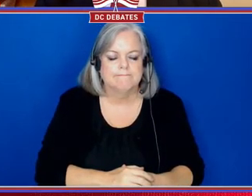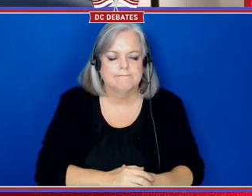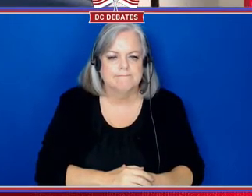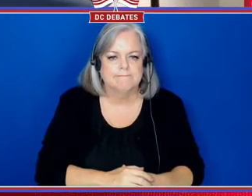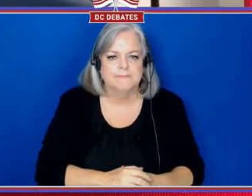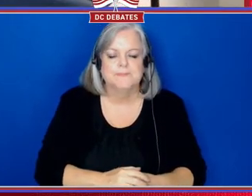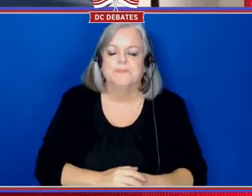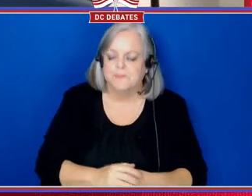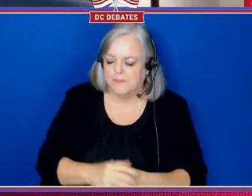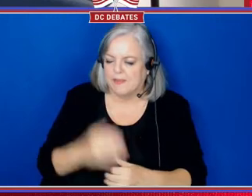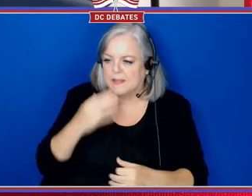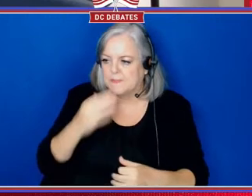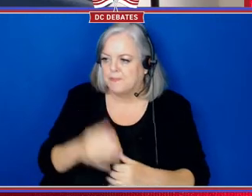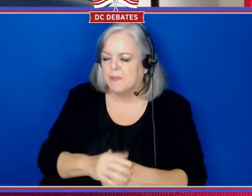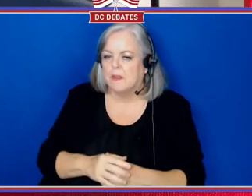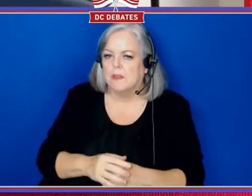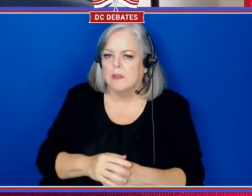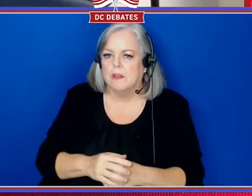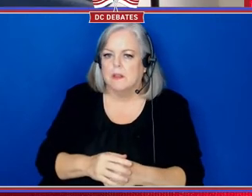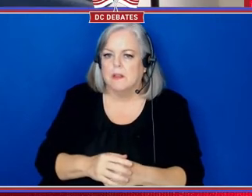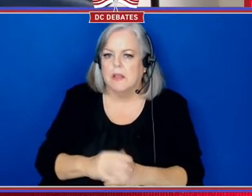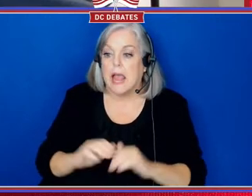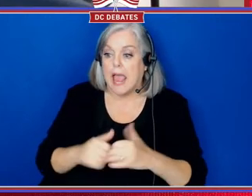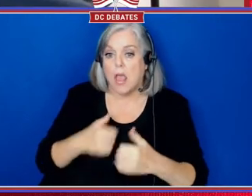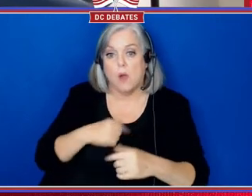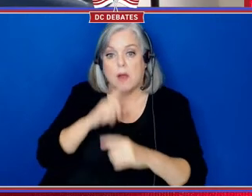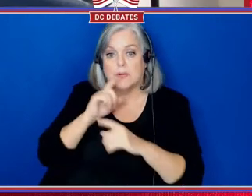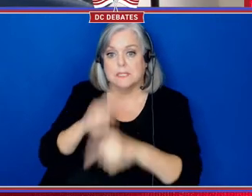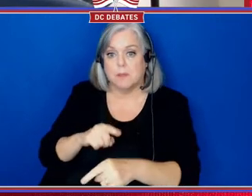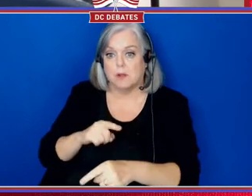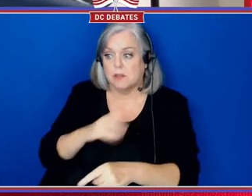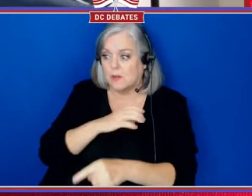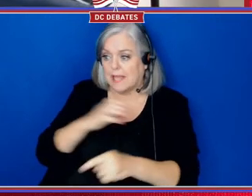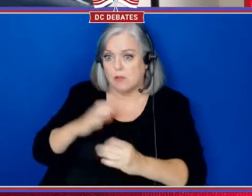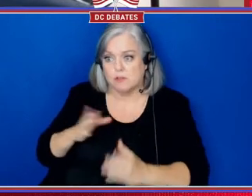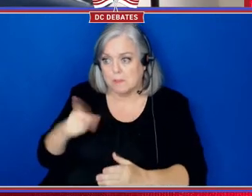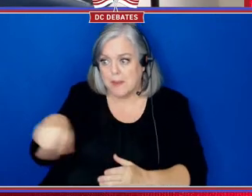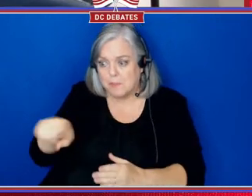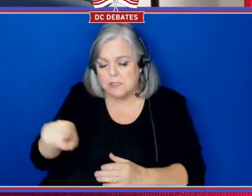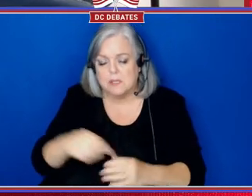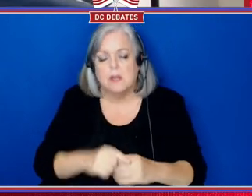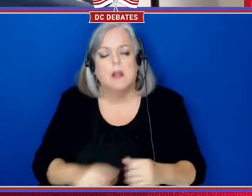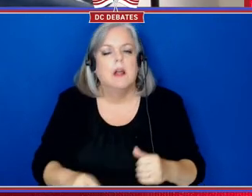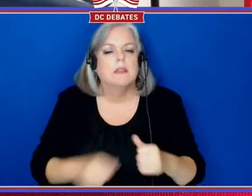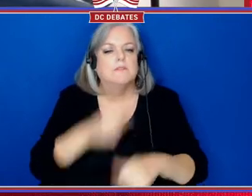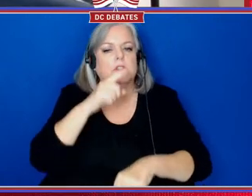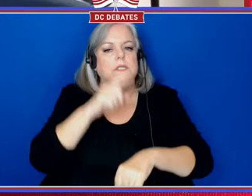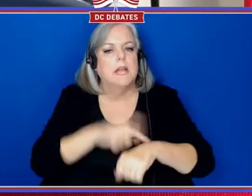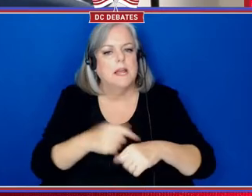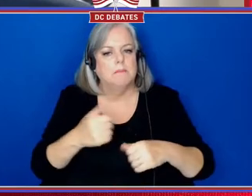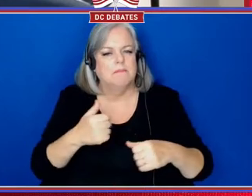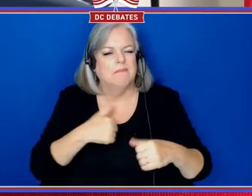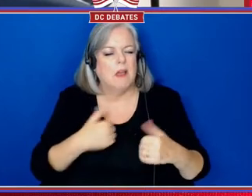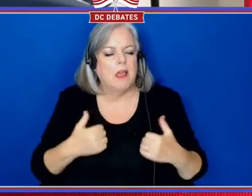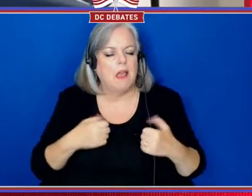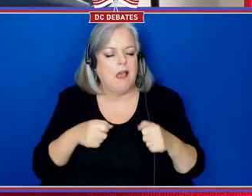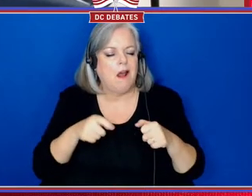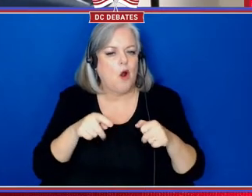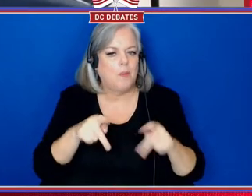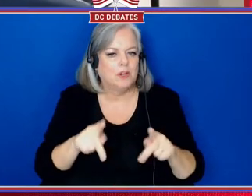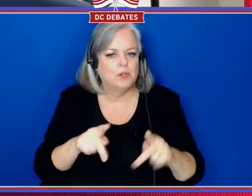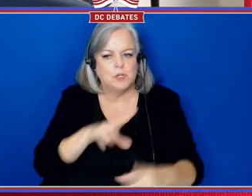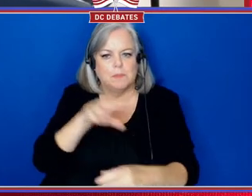Thanks. How I would respond to the council members in this way. The first time I had an opportunity to participate in the fair